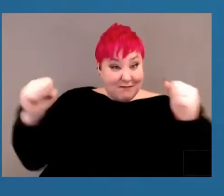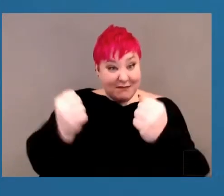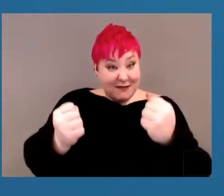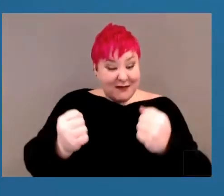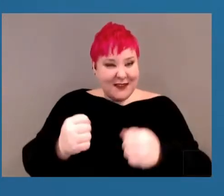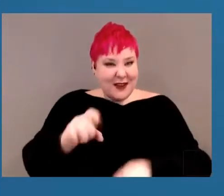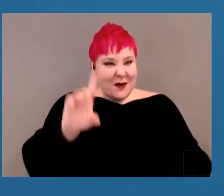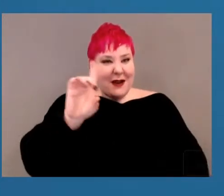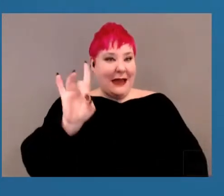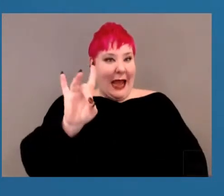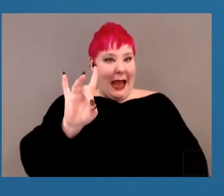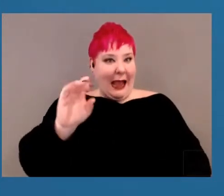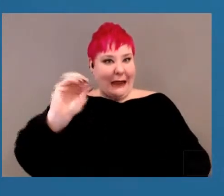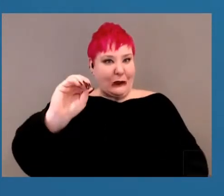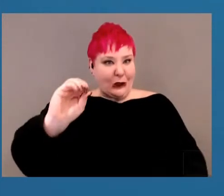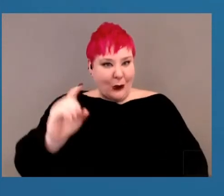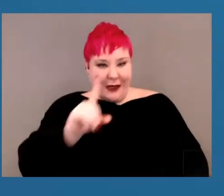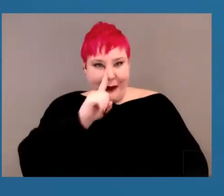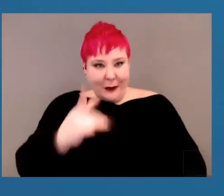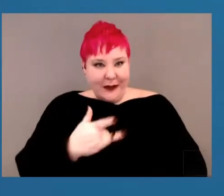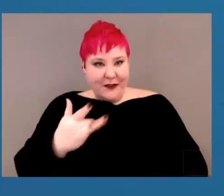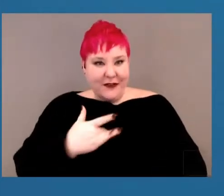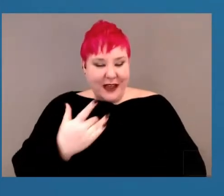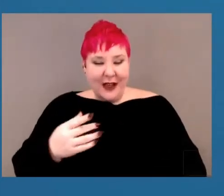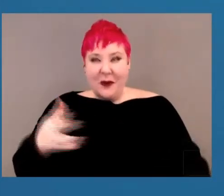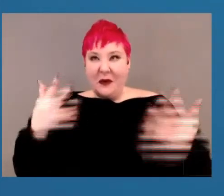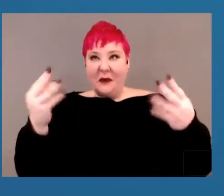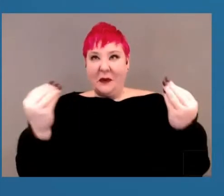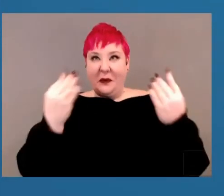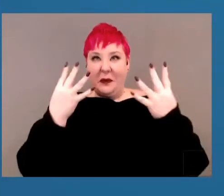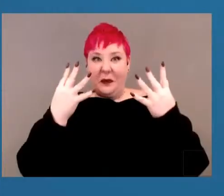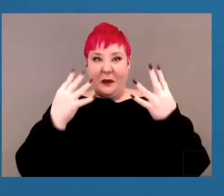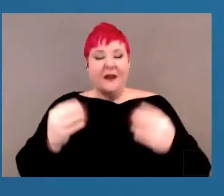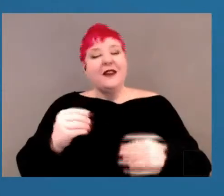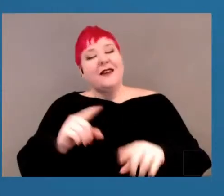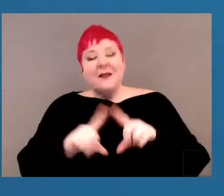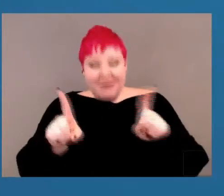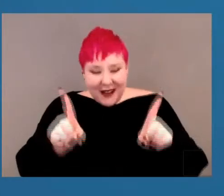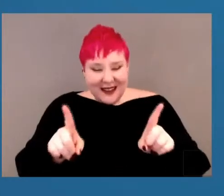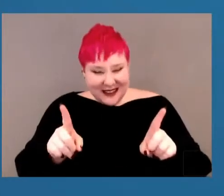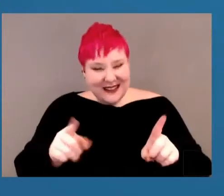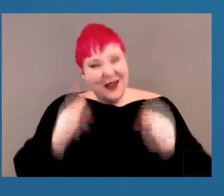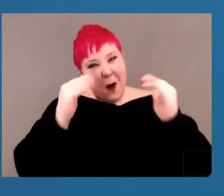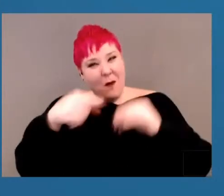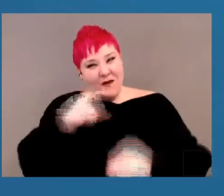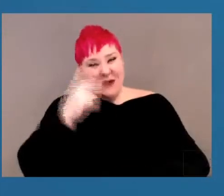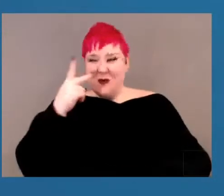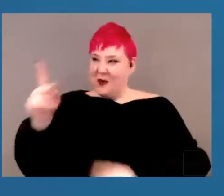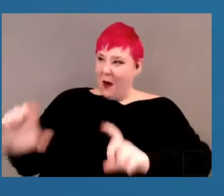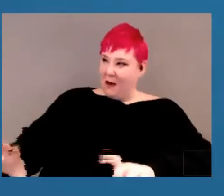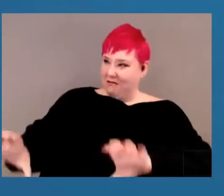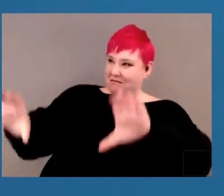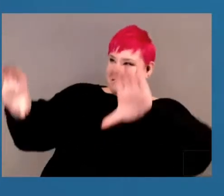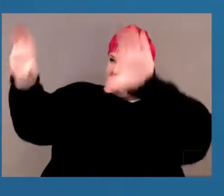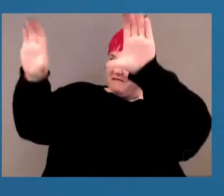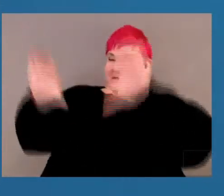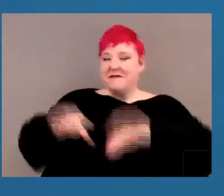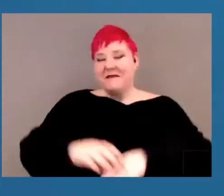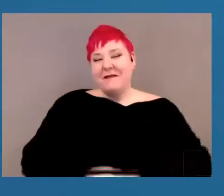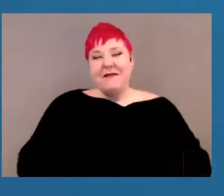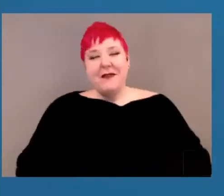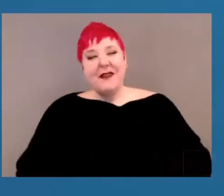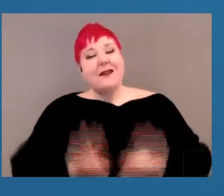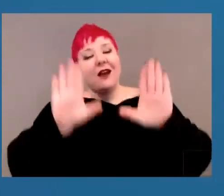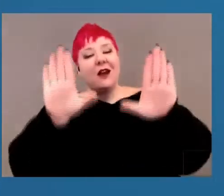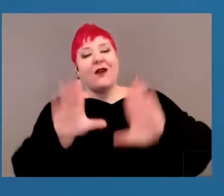real field temperature on your skin watching the beam go up, but hopefully you had a chance to see it here. It is so great to be with Dave Anderson again.